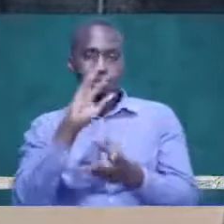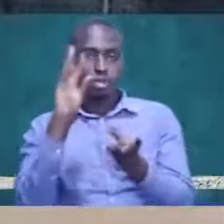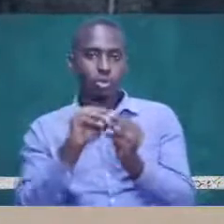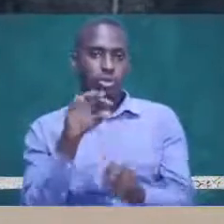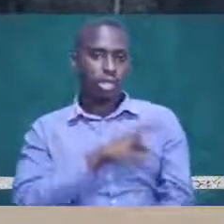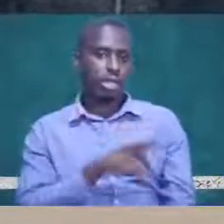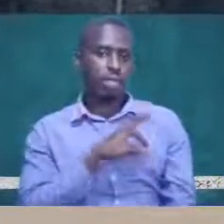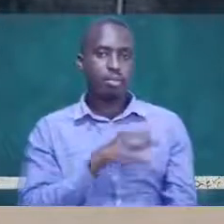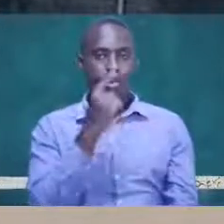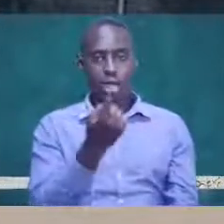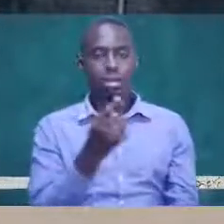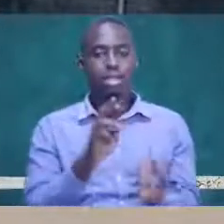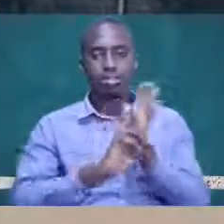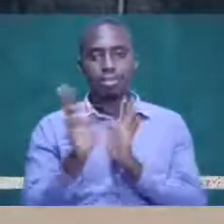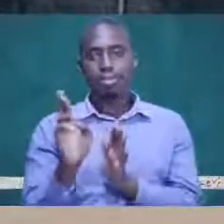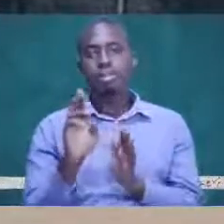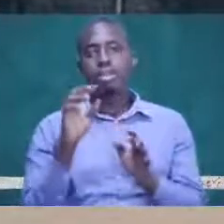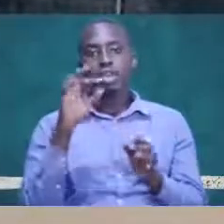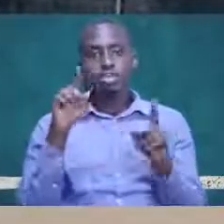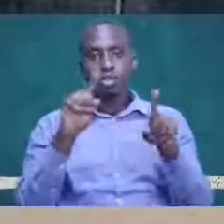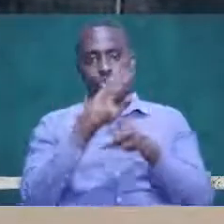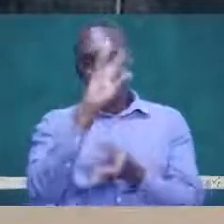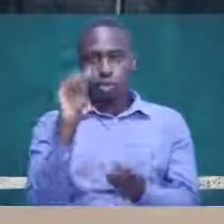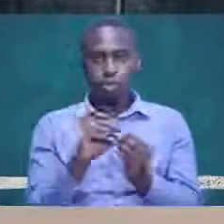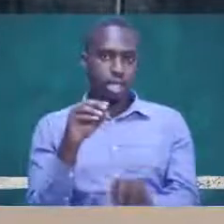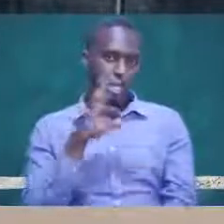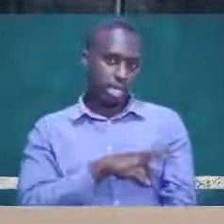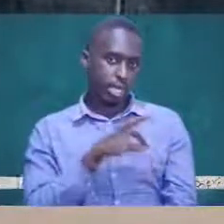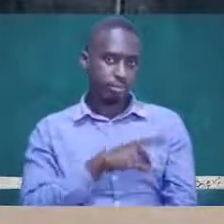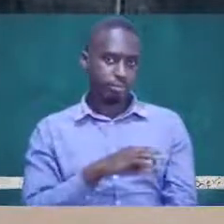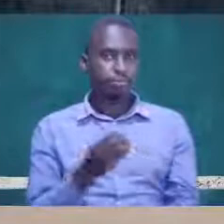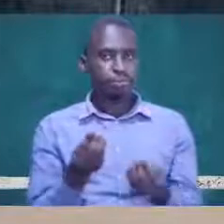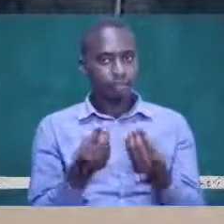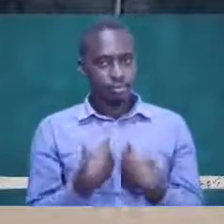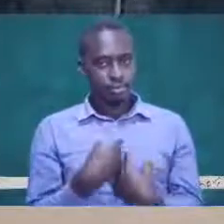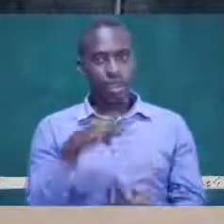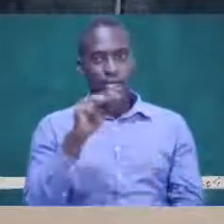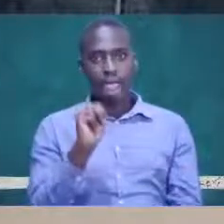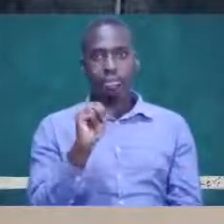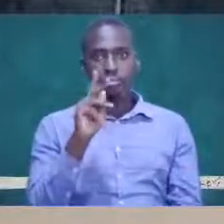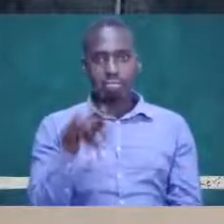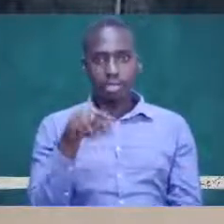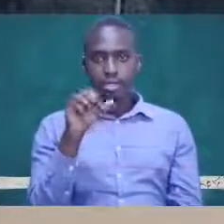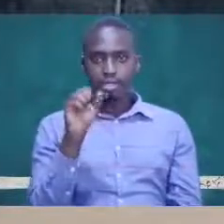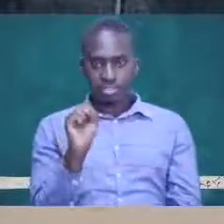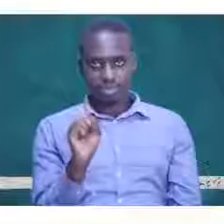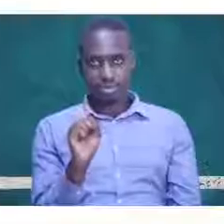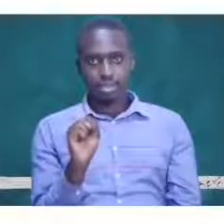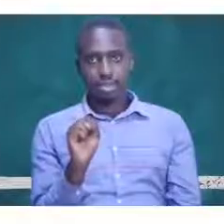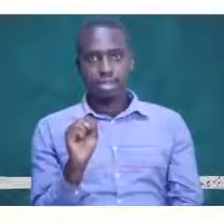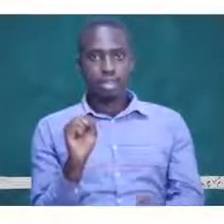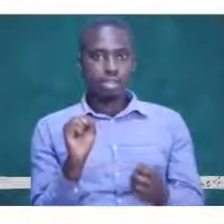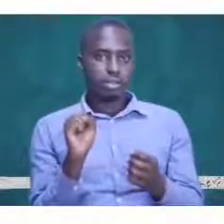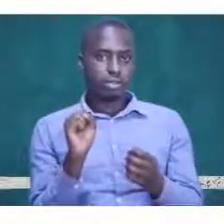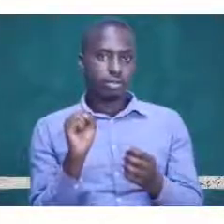1 presents the total income. Now, we are given marginal propensity to save, which is 0.2. Our